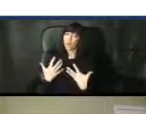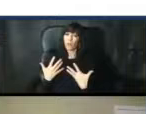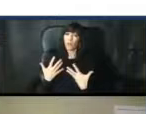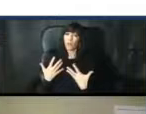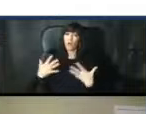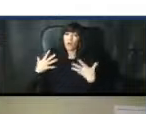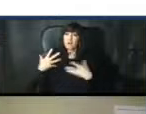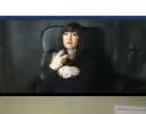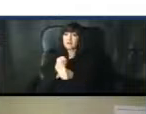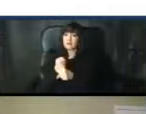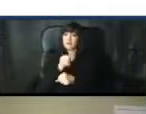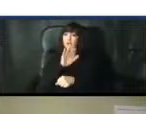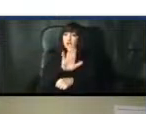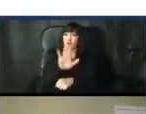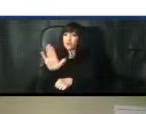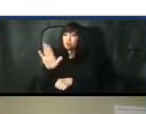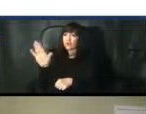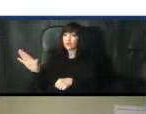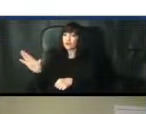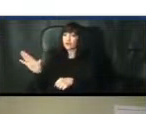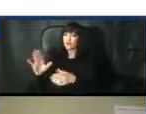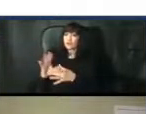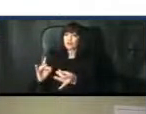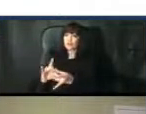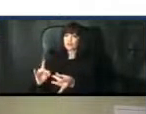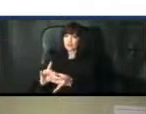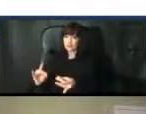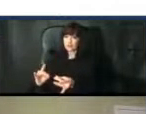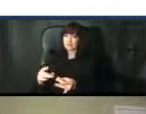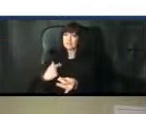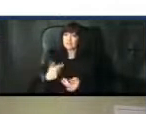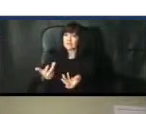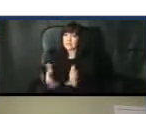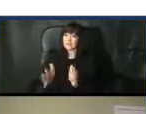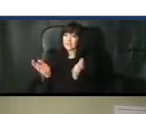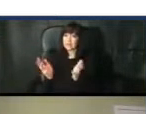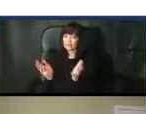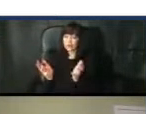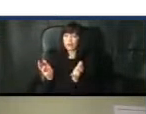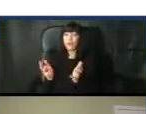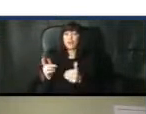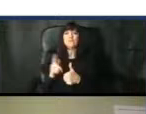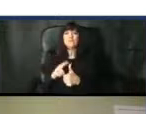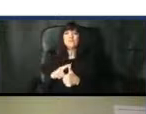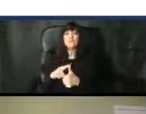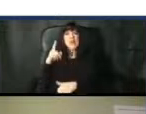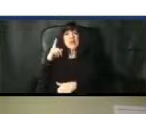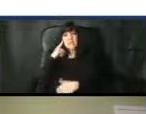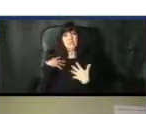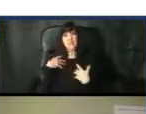heard. So we've talked about the fact that mental health problems in children are extremely